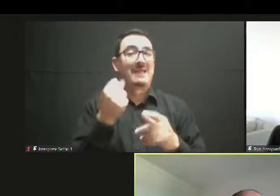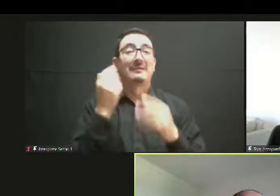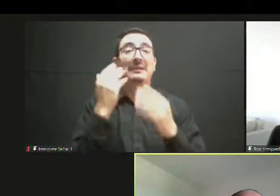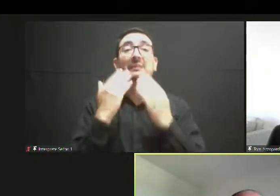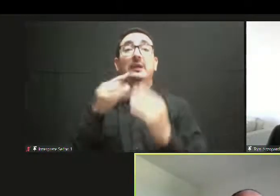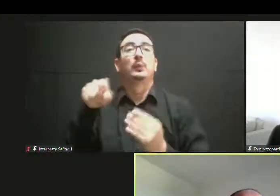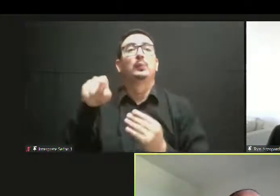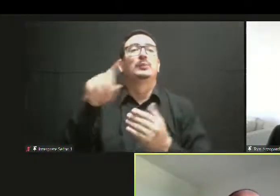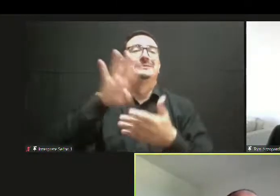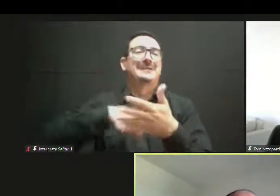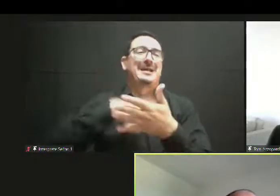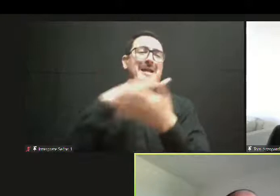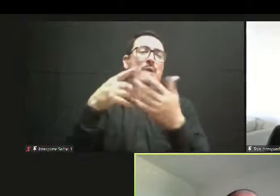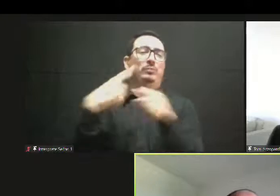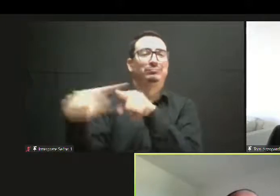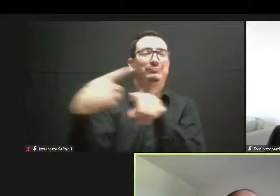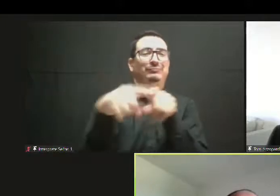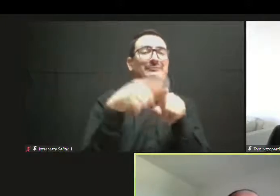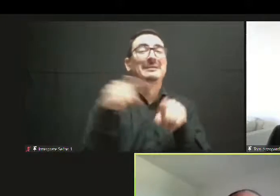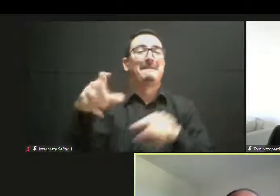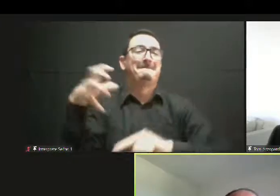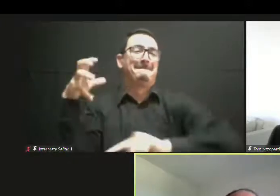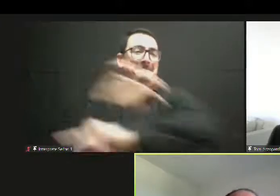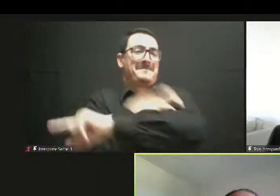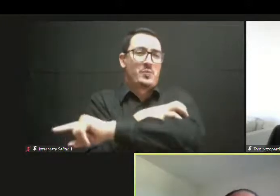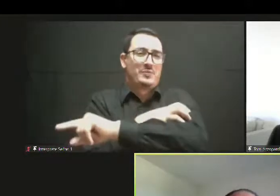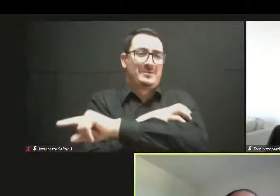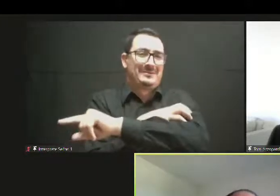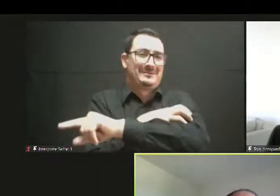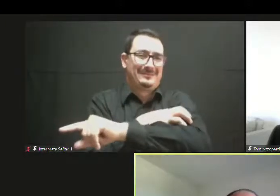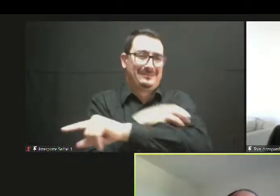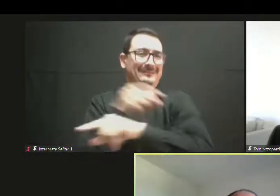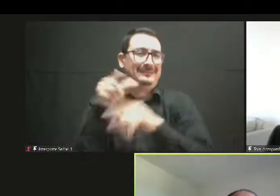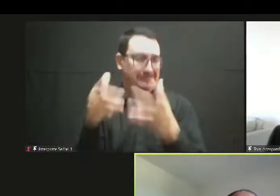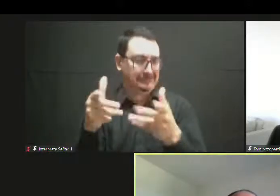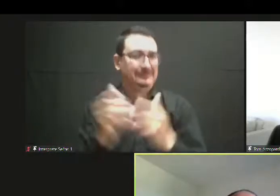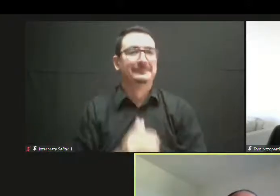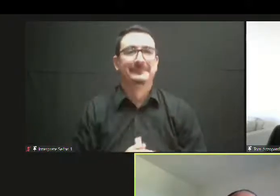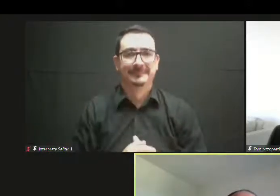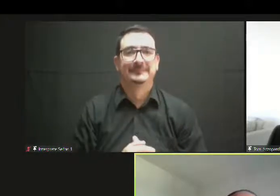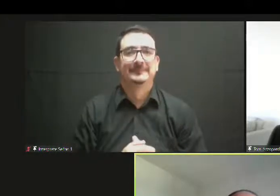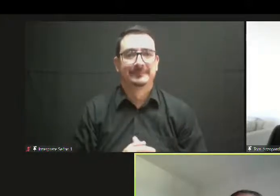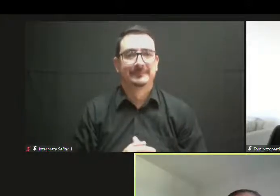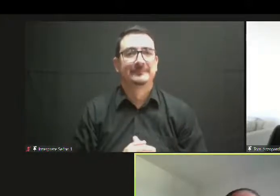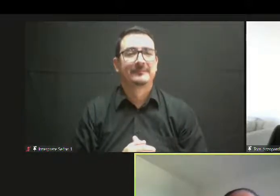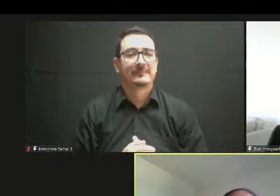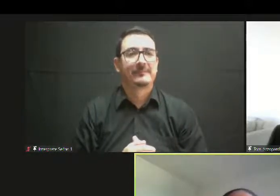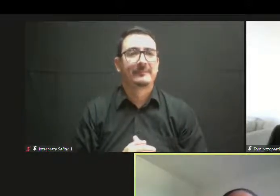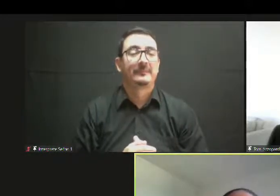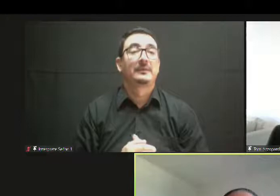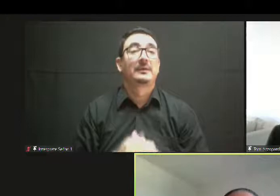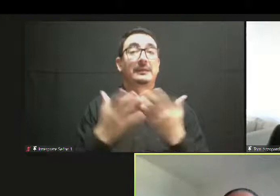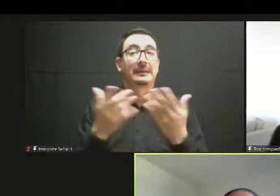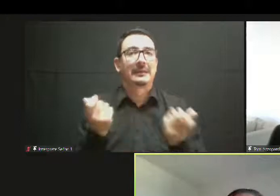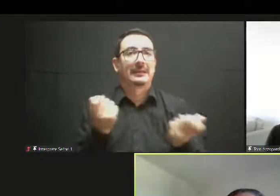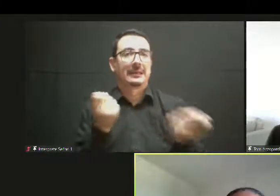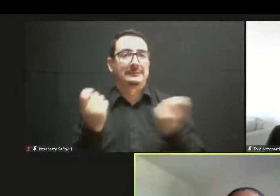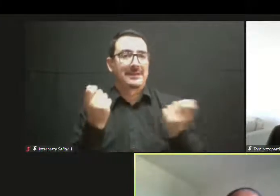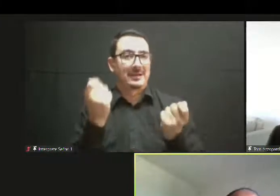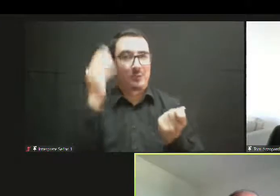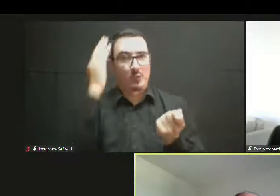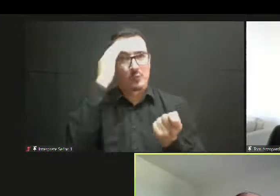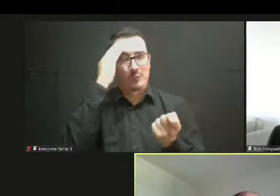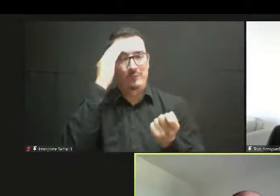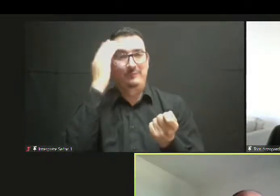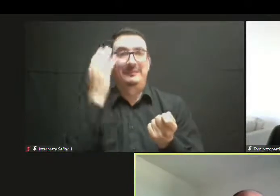transformation drives through our talent development strategy. So we have to become a multilingual site because of the